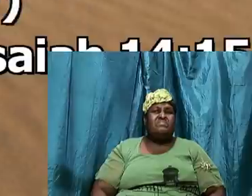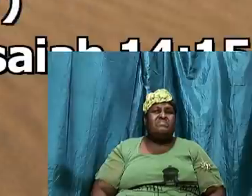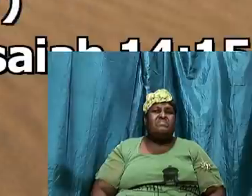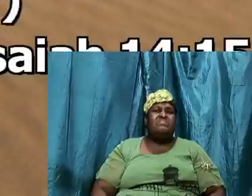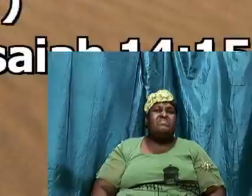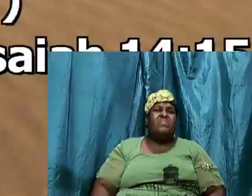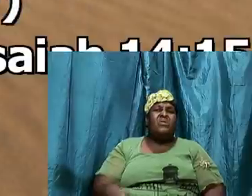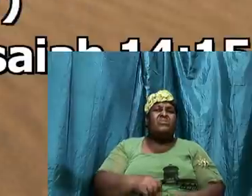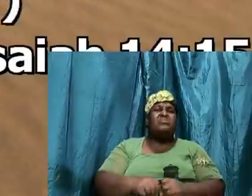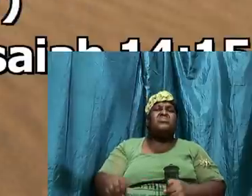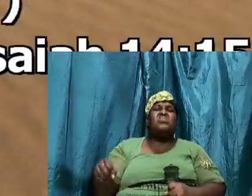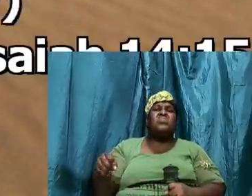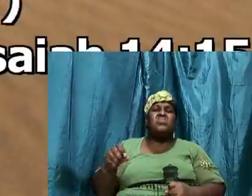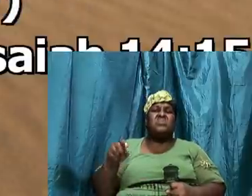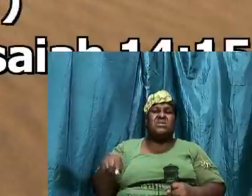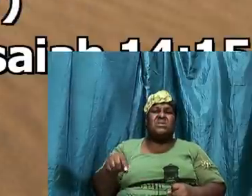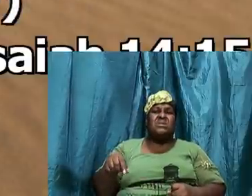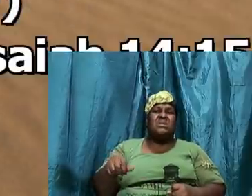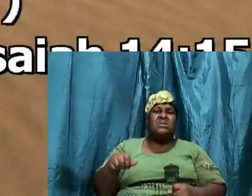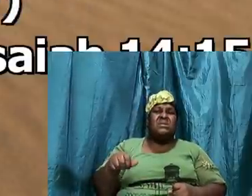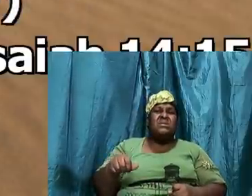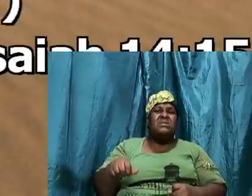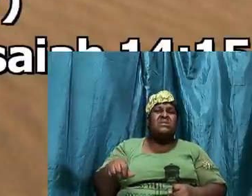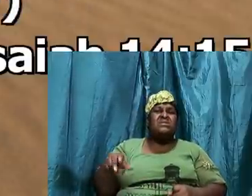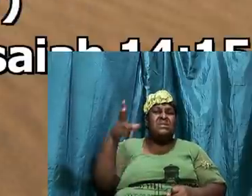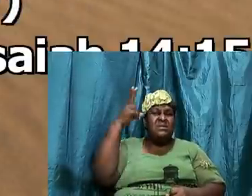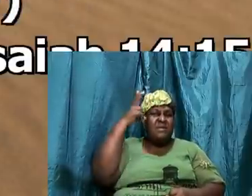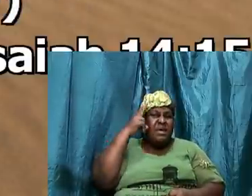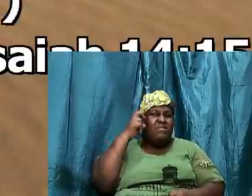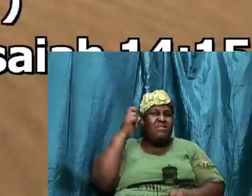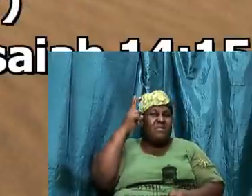So this morning star, this son